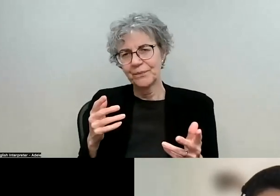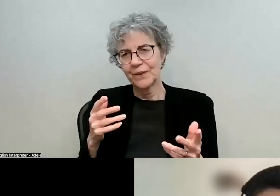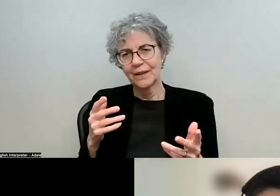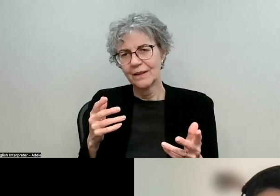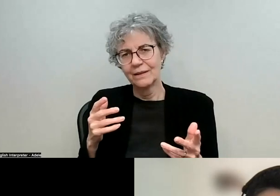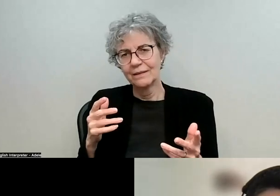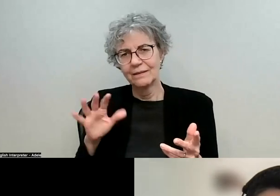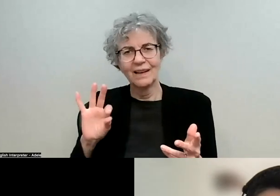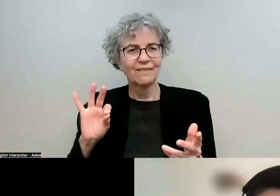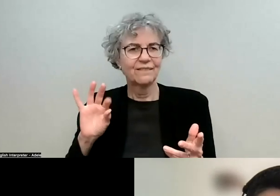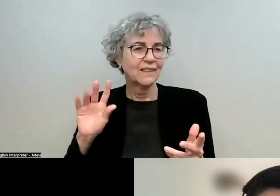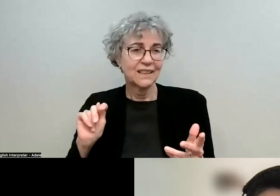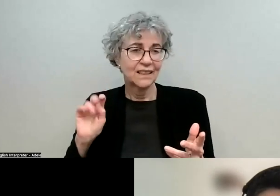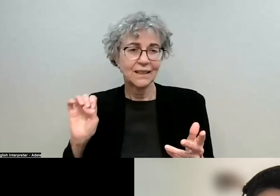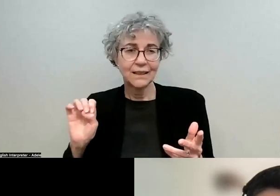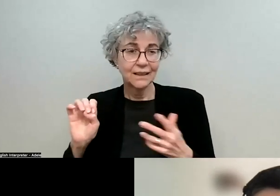to save on FTEs.